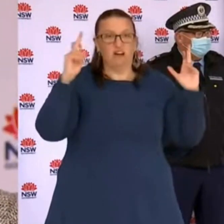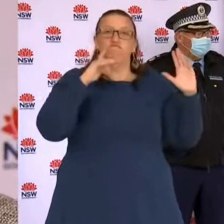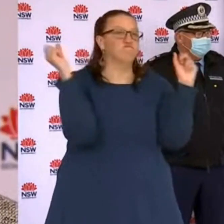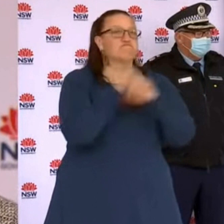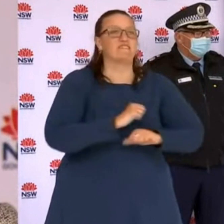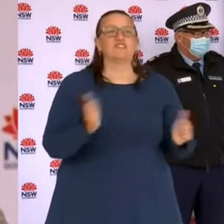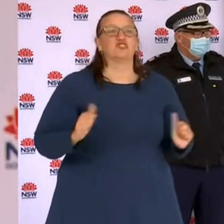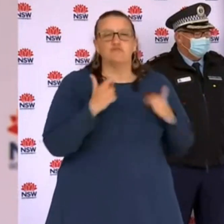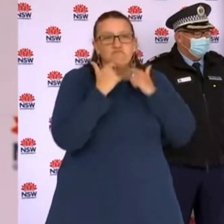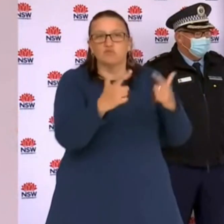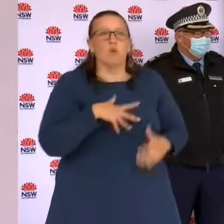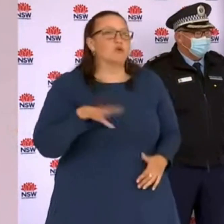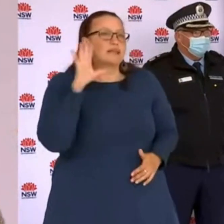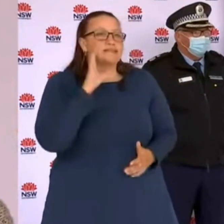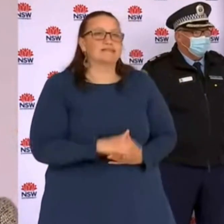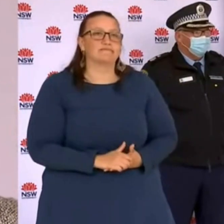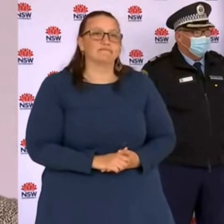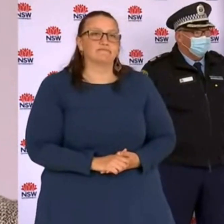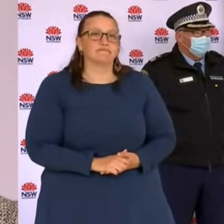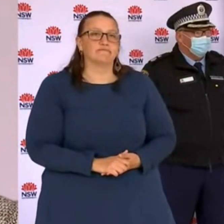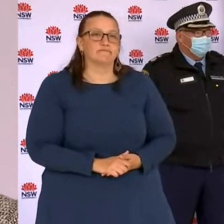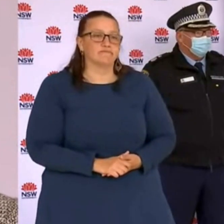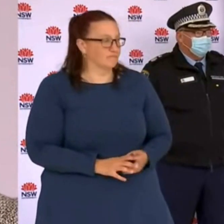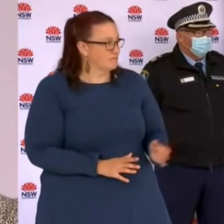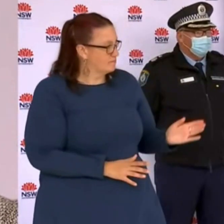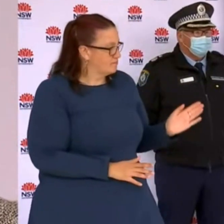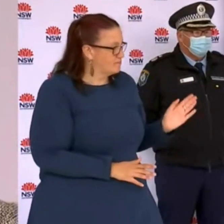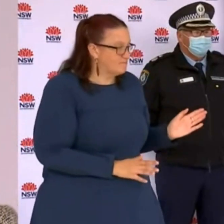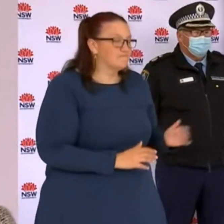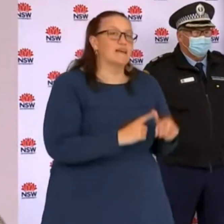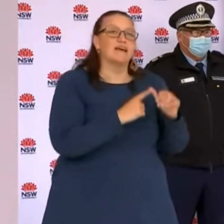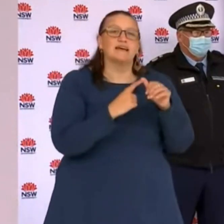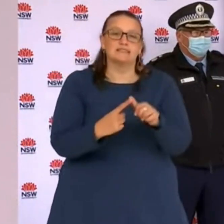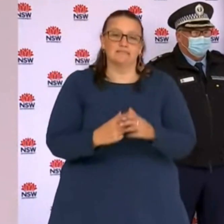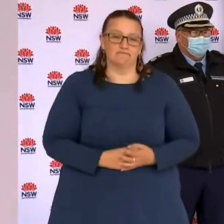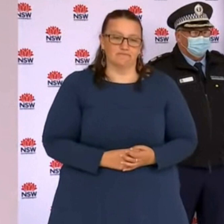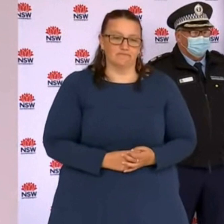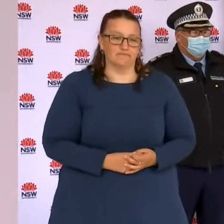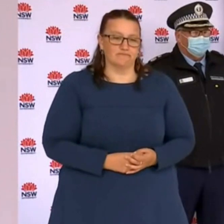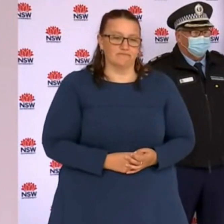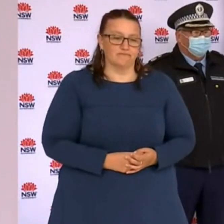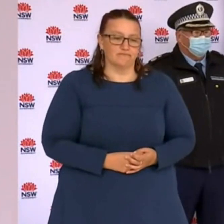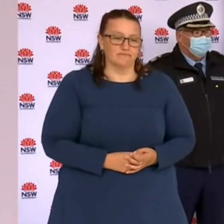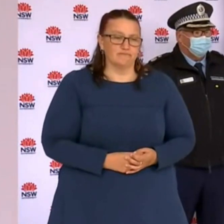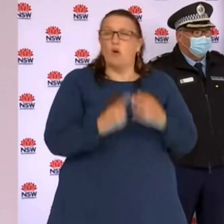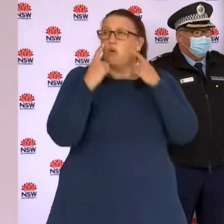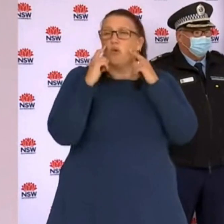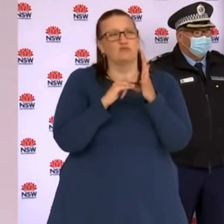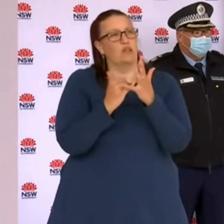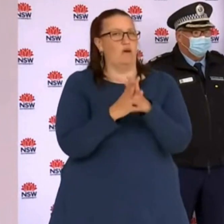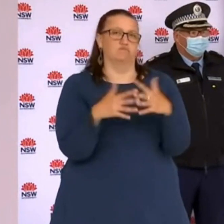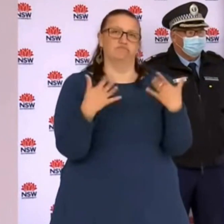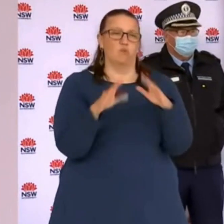Look, I'm always impressed about how the New South Wales community has actually rallied. If you look at the positive signs about the testing rates that have